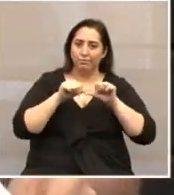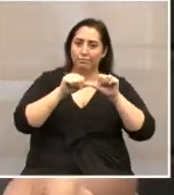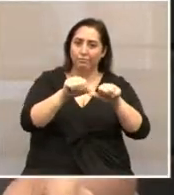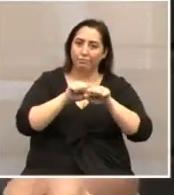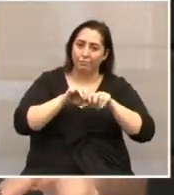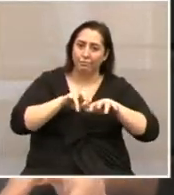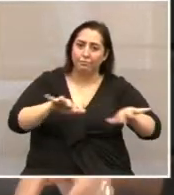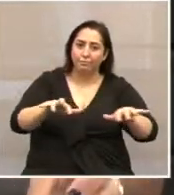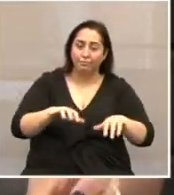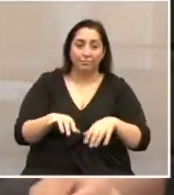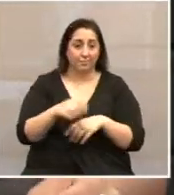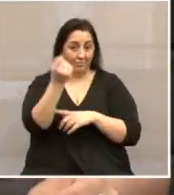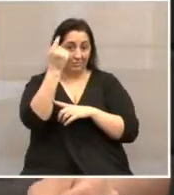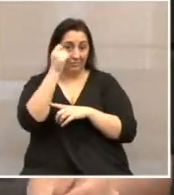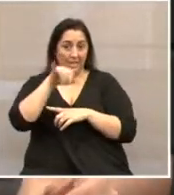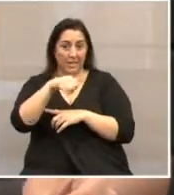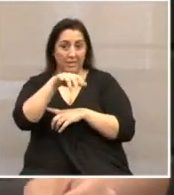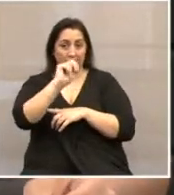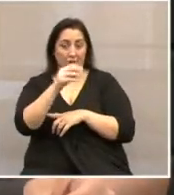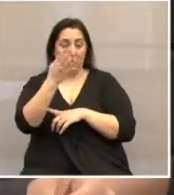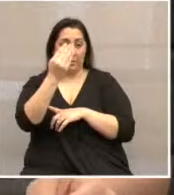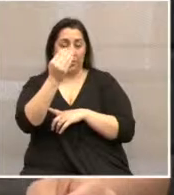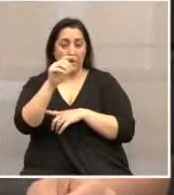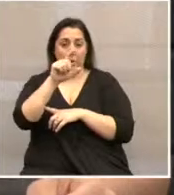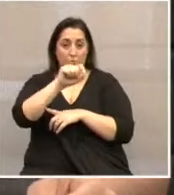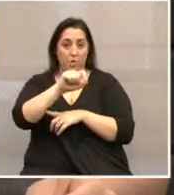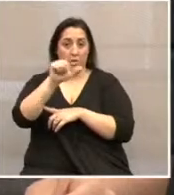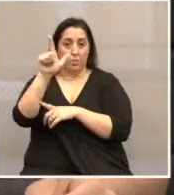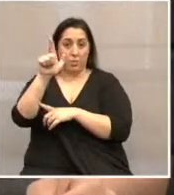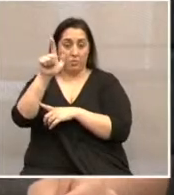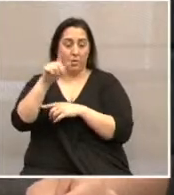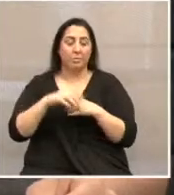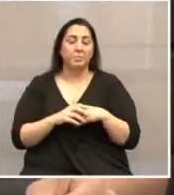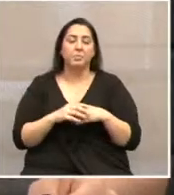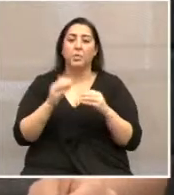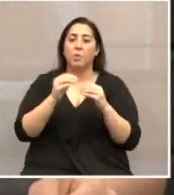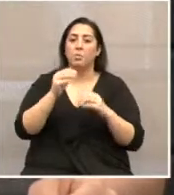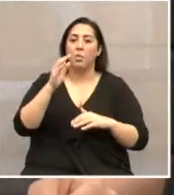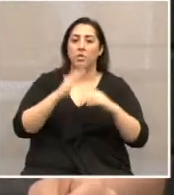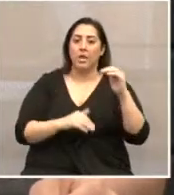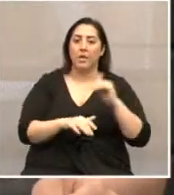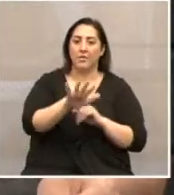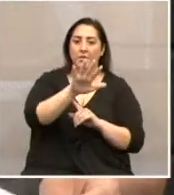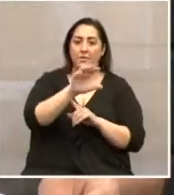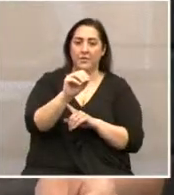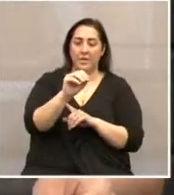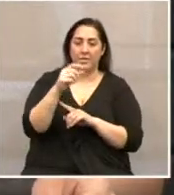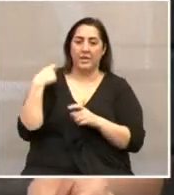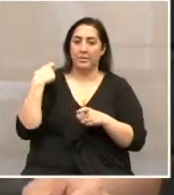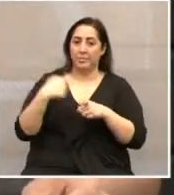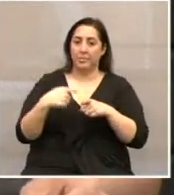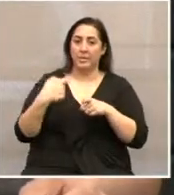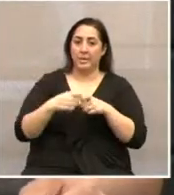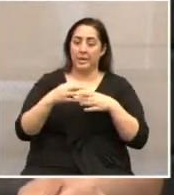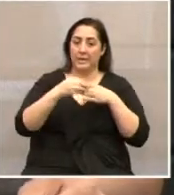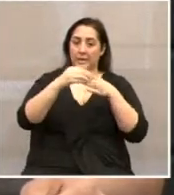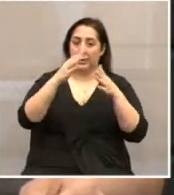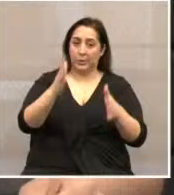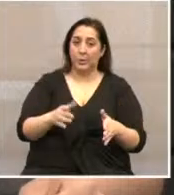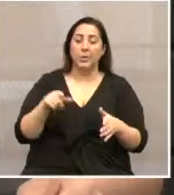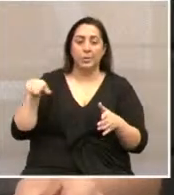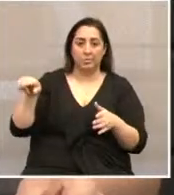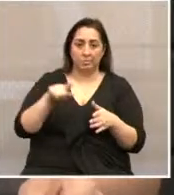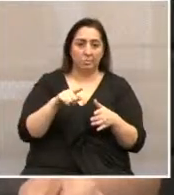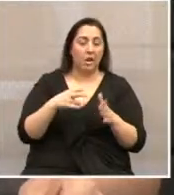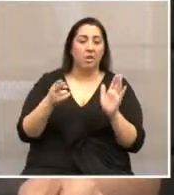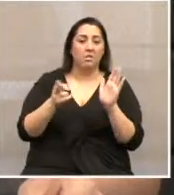fact, on January 14th, 2021, over 50 Latino leaders across the state signed a letter